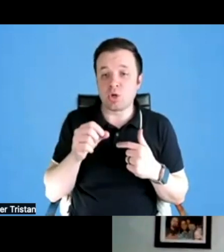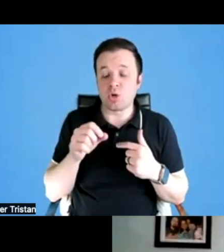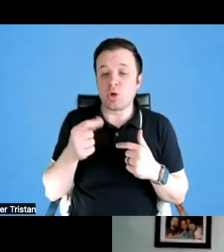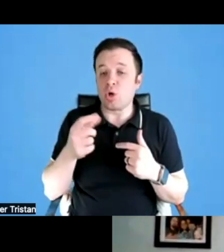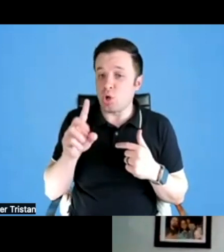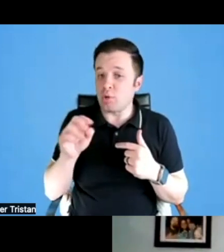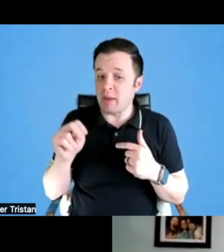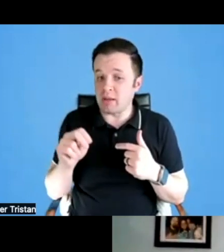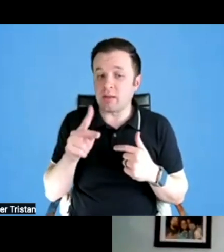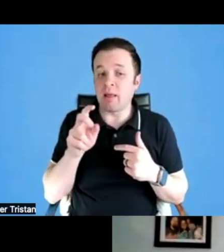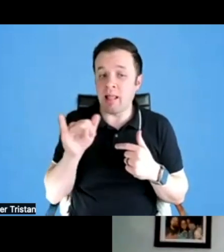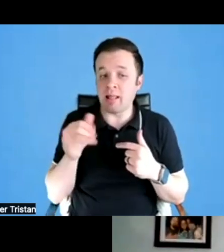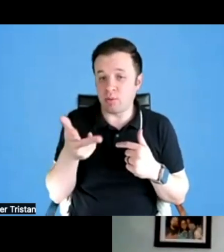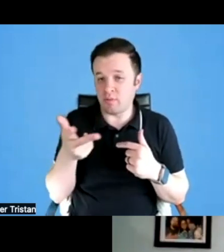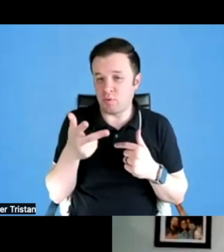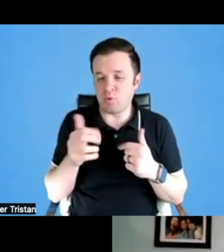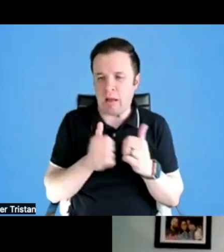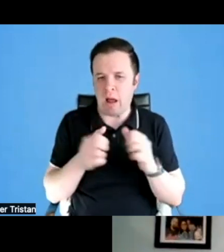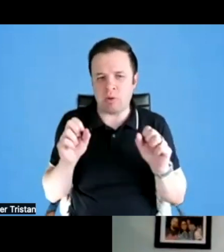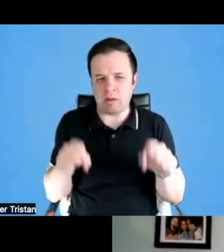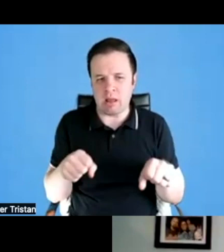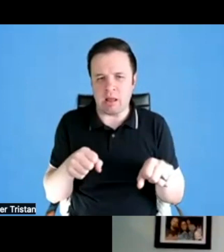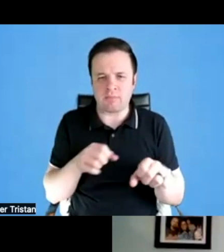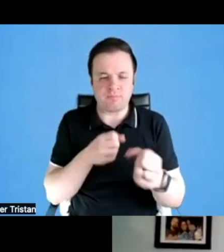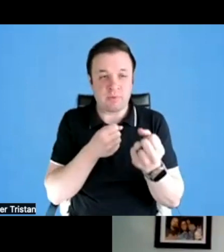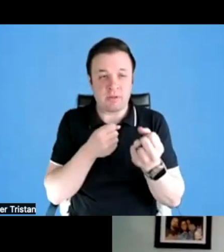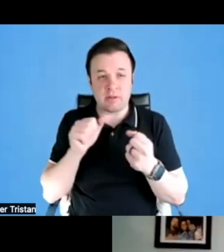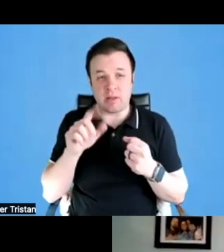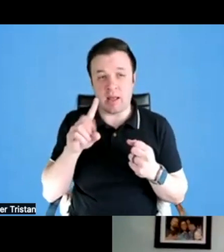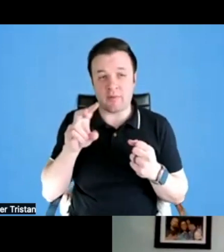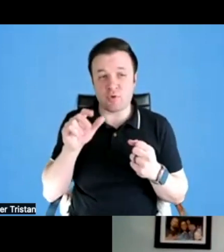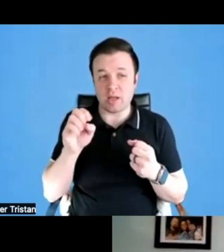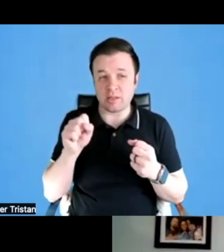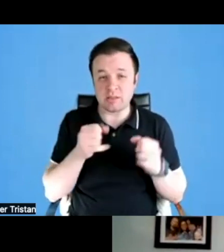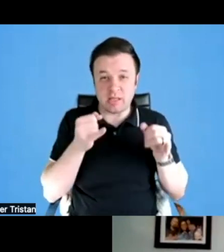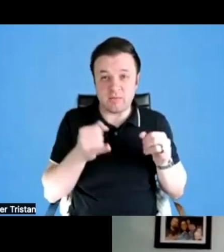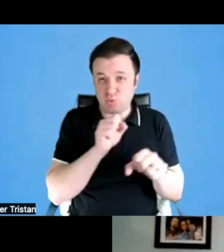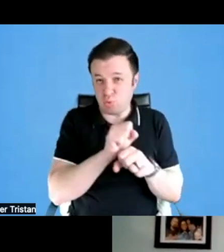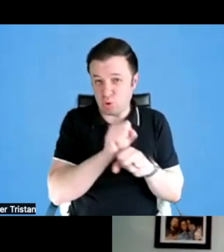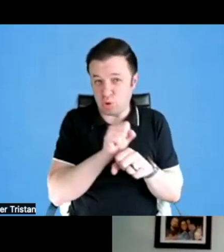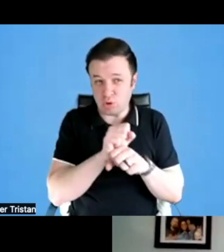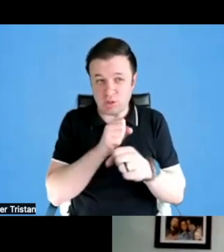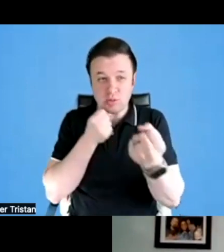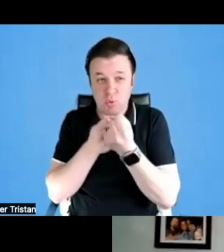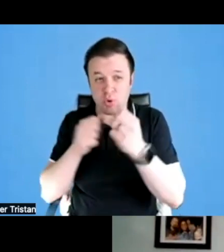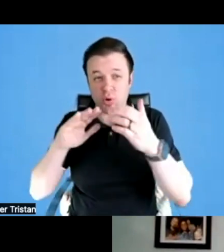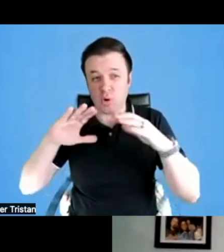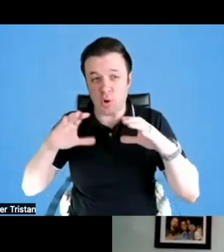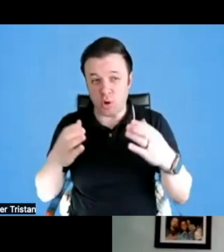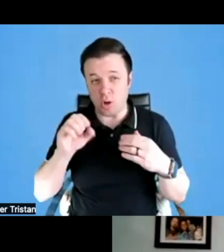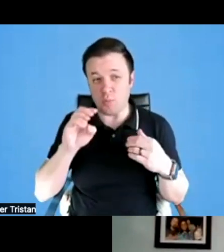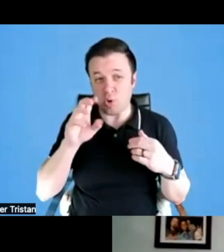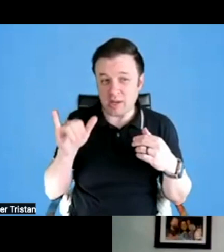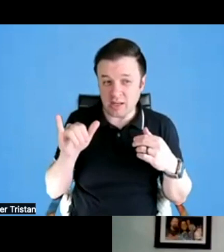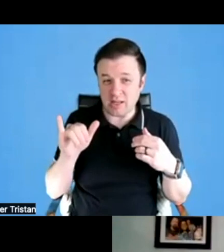talk about ways and ideas about how advocates either in individual work could support the community and that network, the social